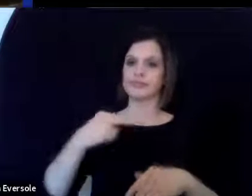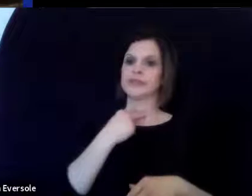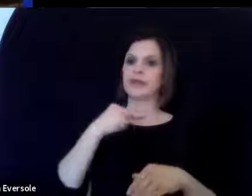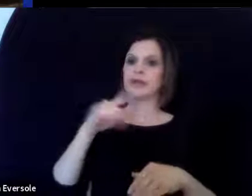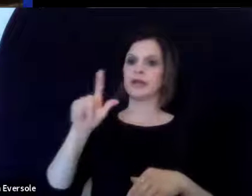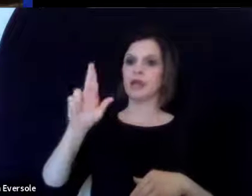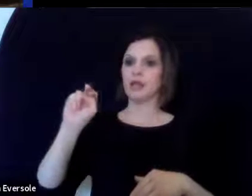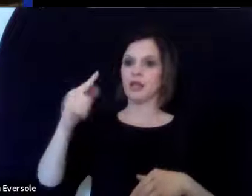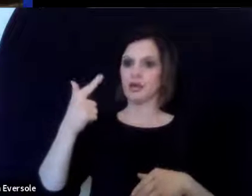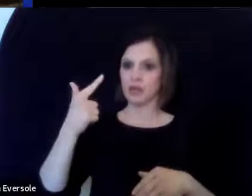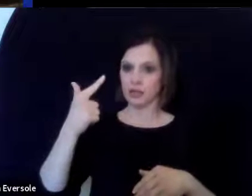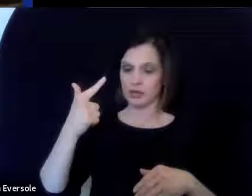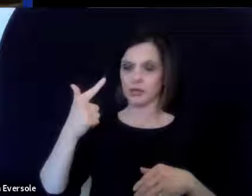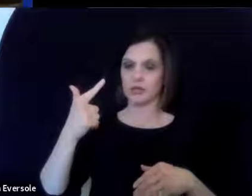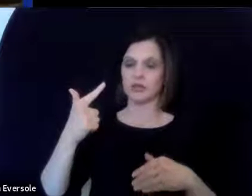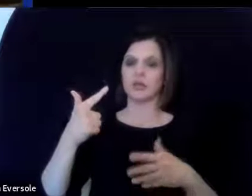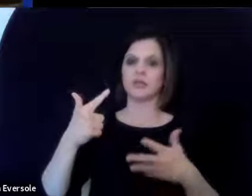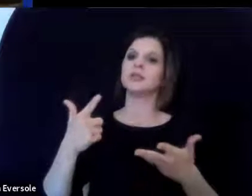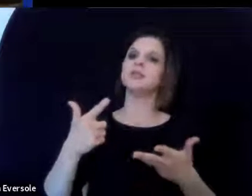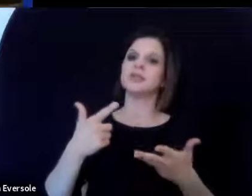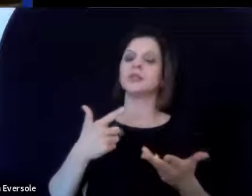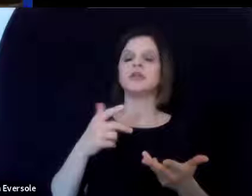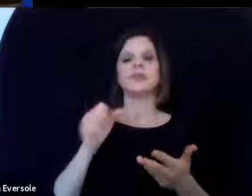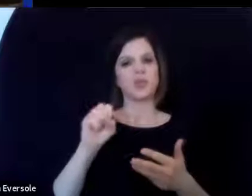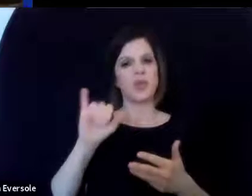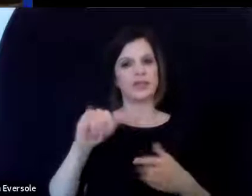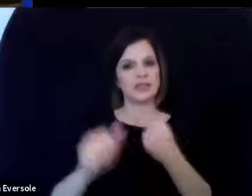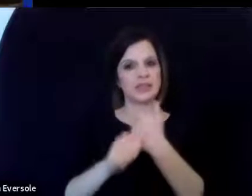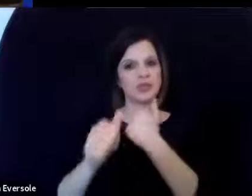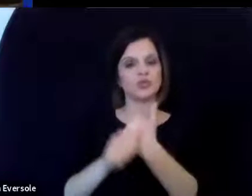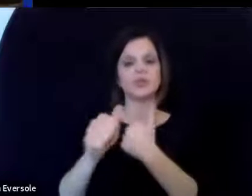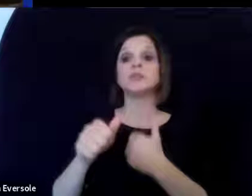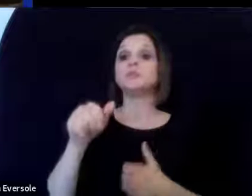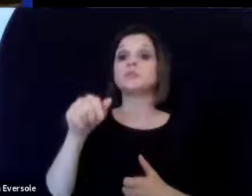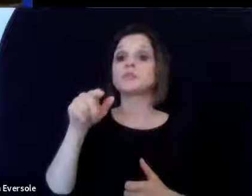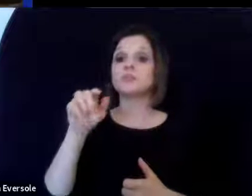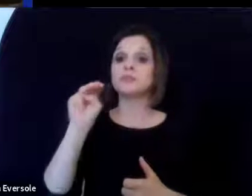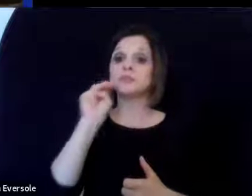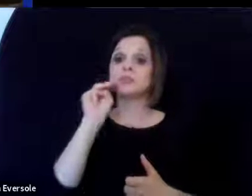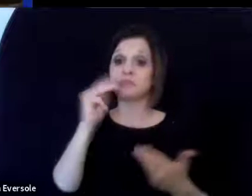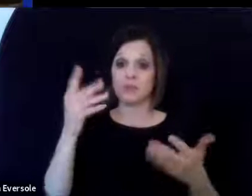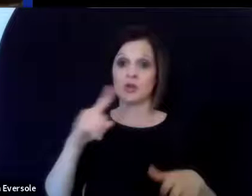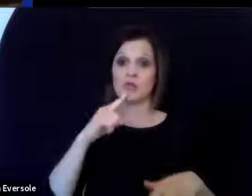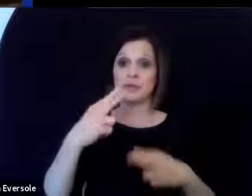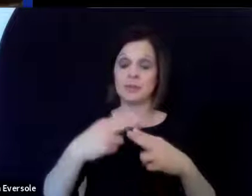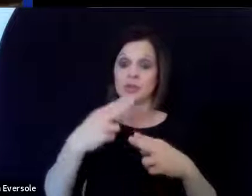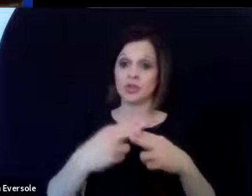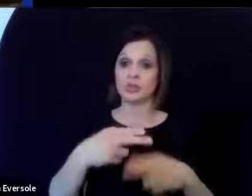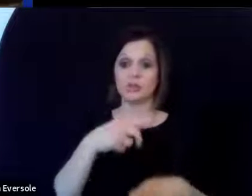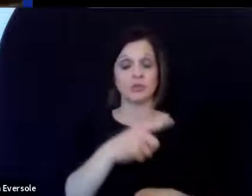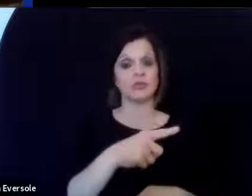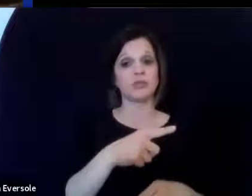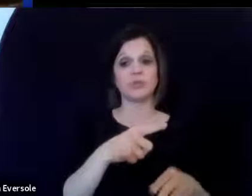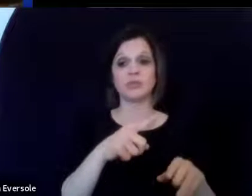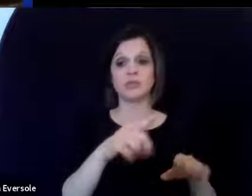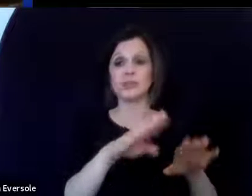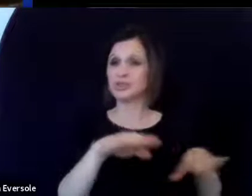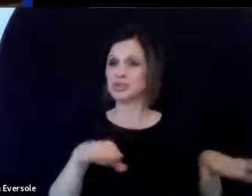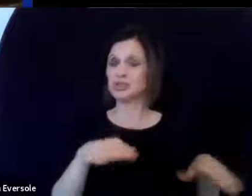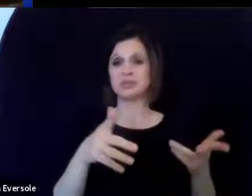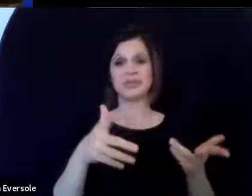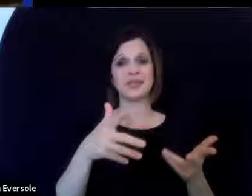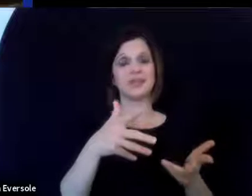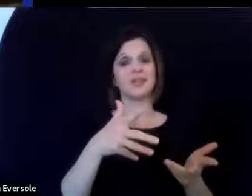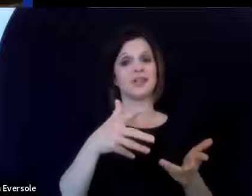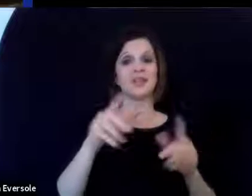complications and so they aspirate. And, Megan mentioned in her opening remarks that these kids, they're in the hospital